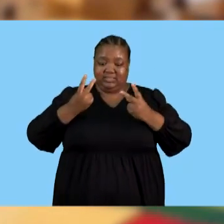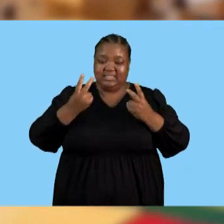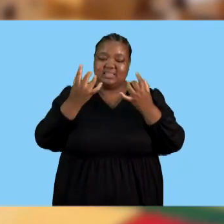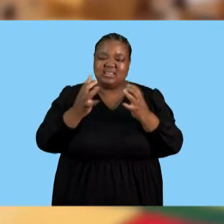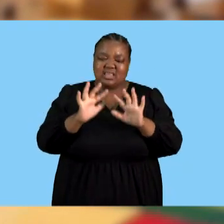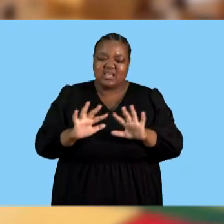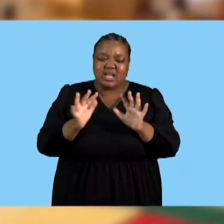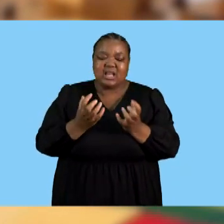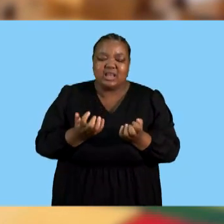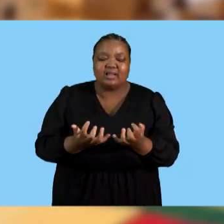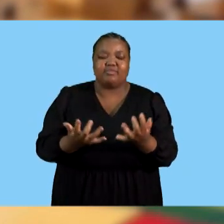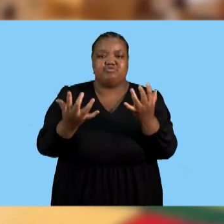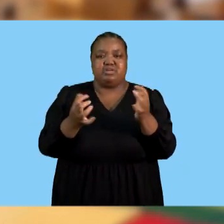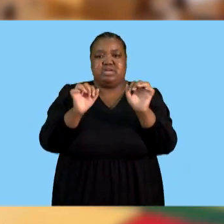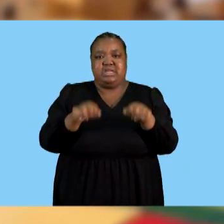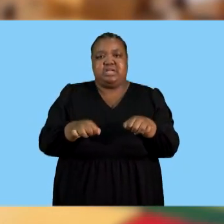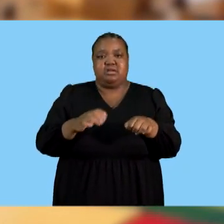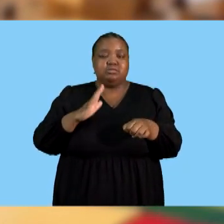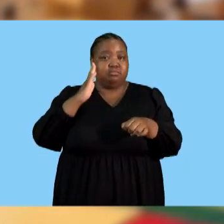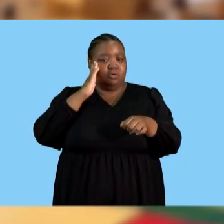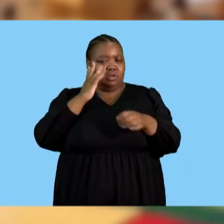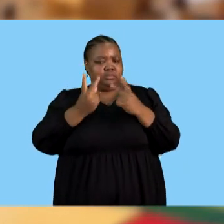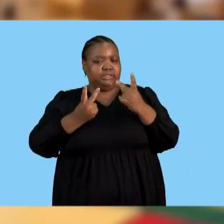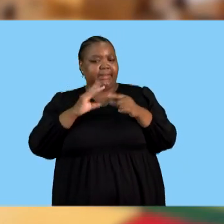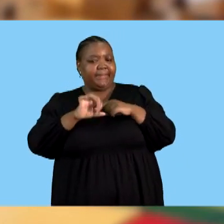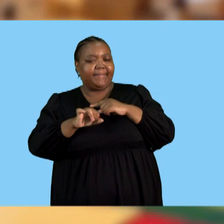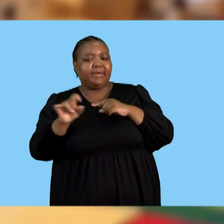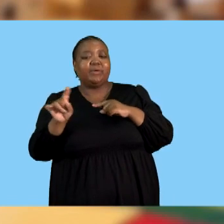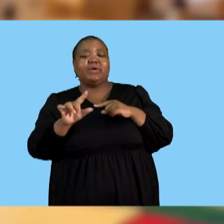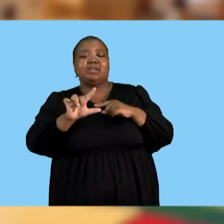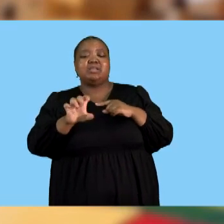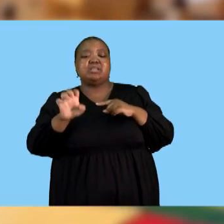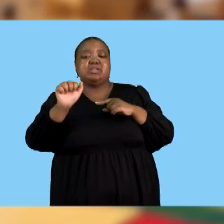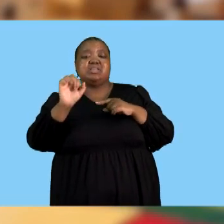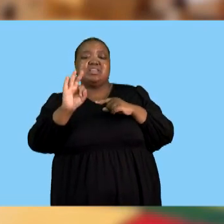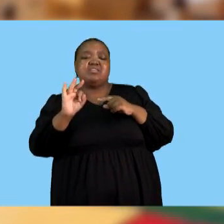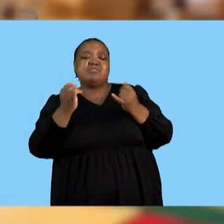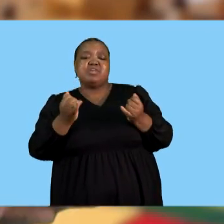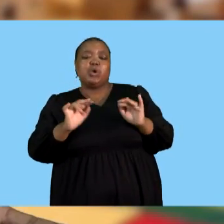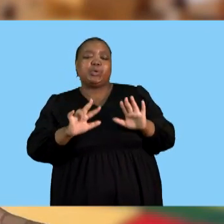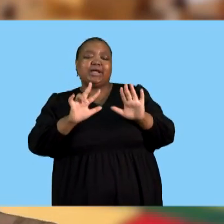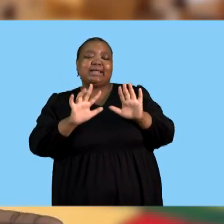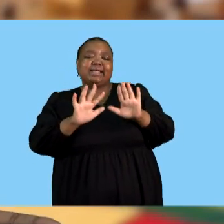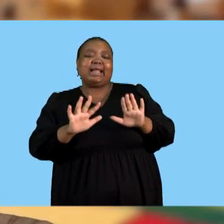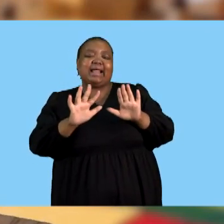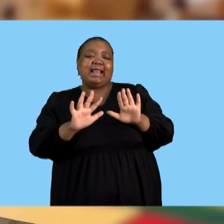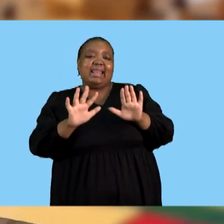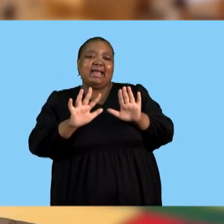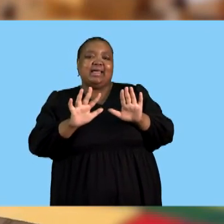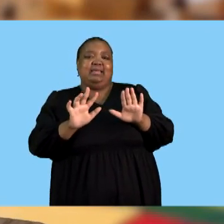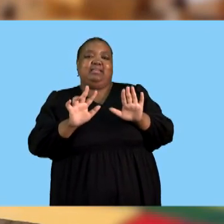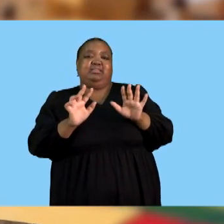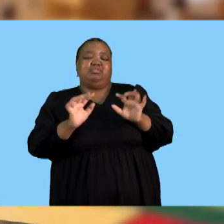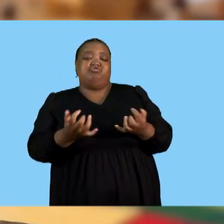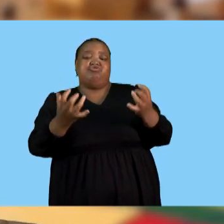green. You're able to see that this leaf has a green color, or rather this leaf has a green surface. If it